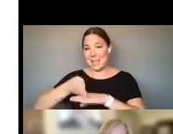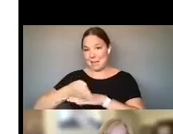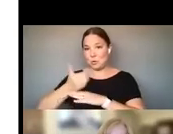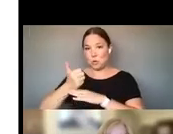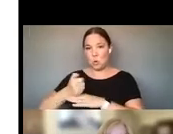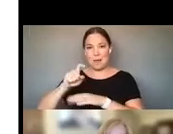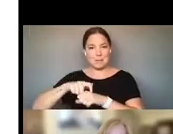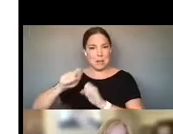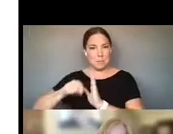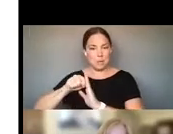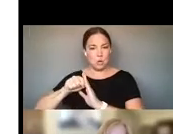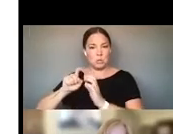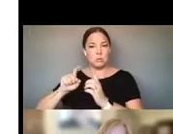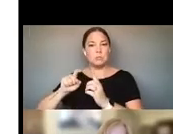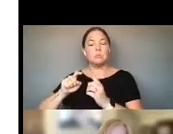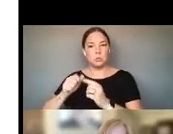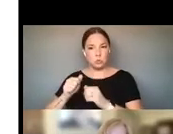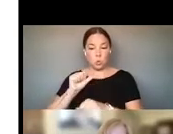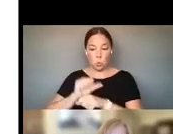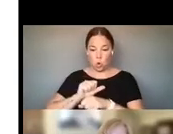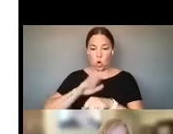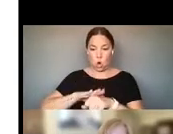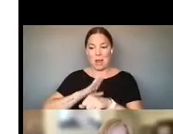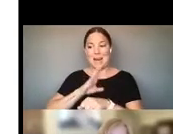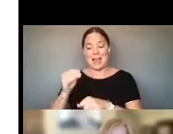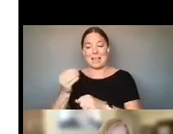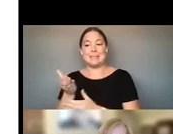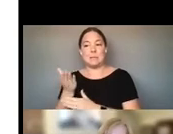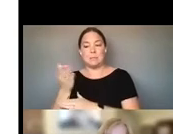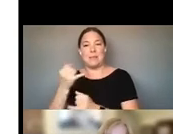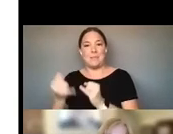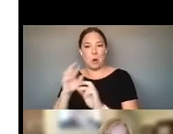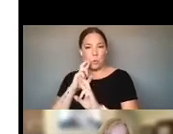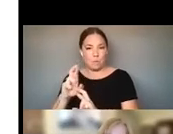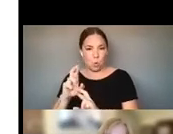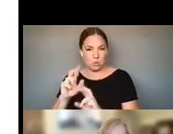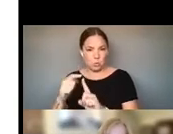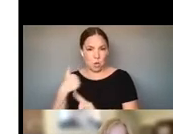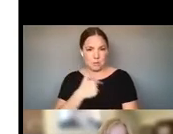to work on and submit your final reports to us. And so